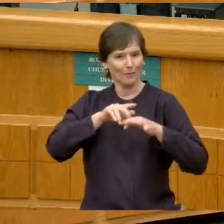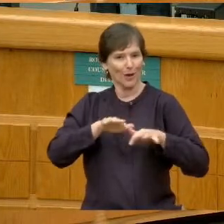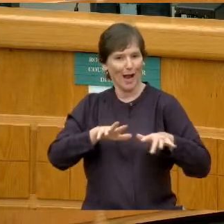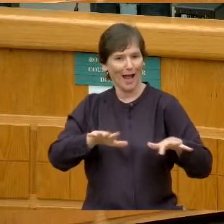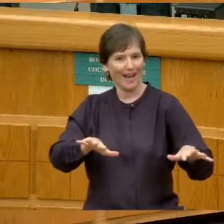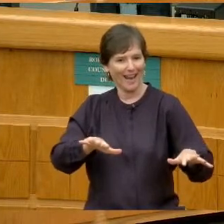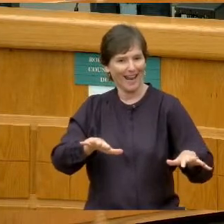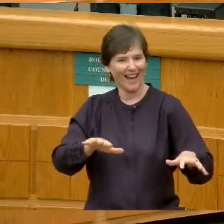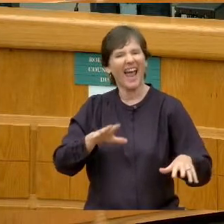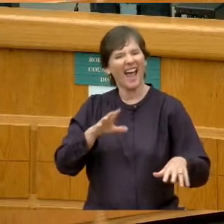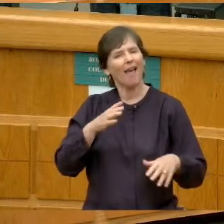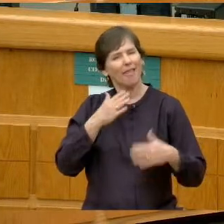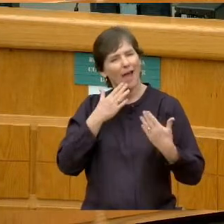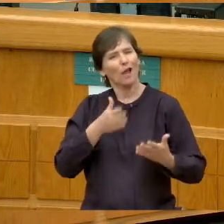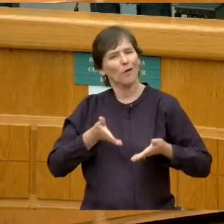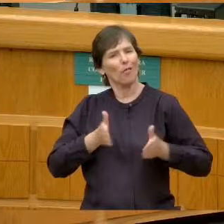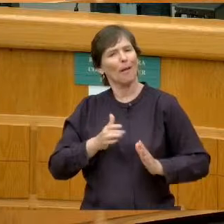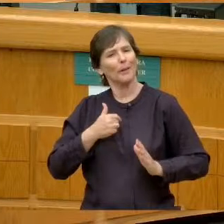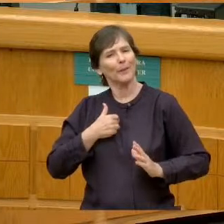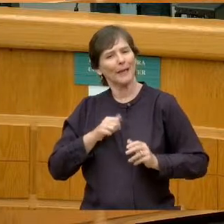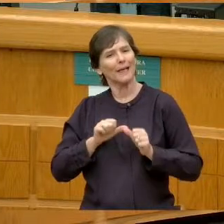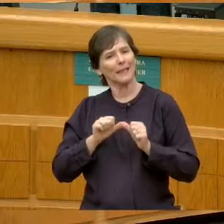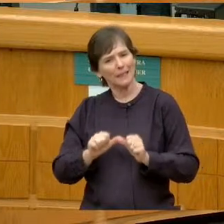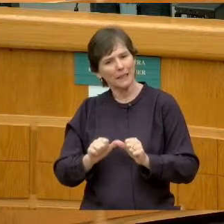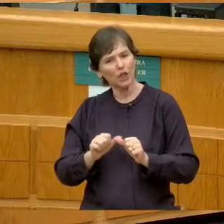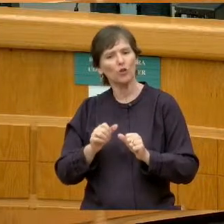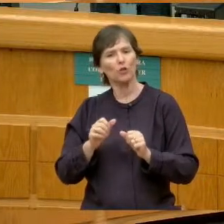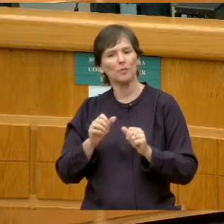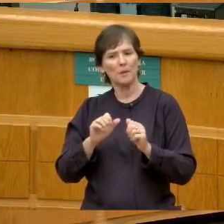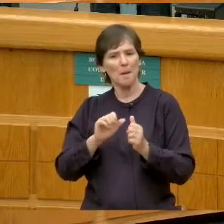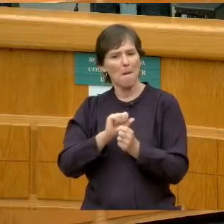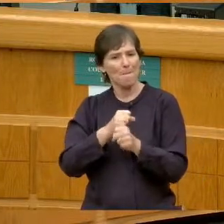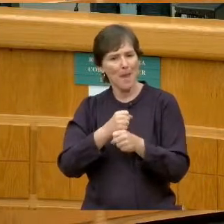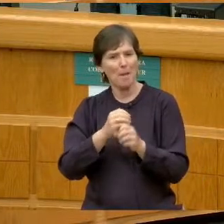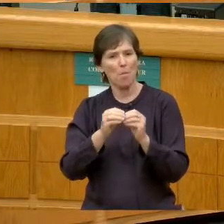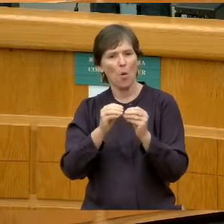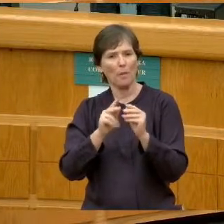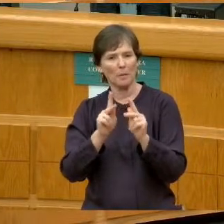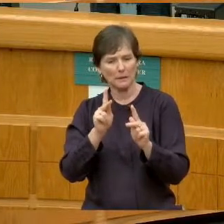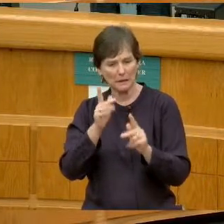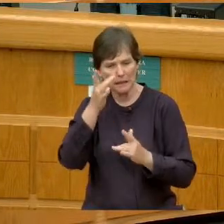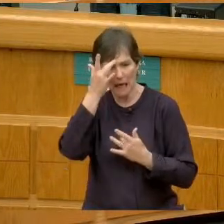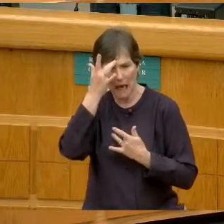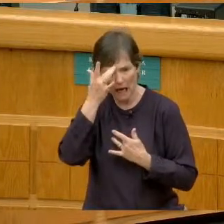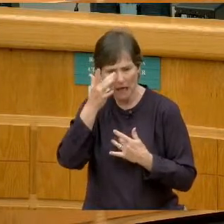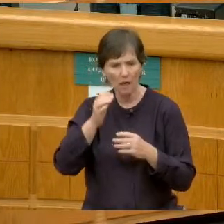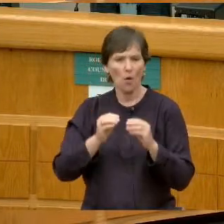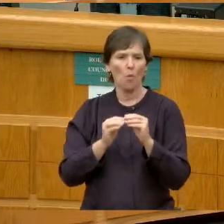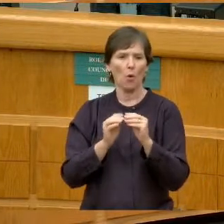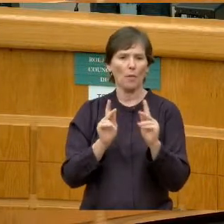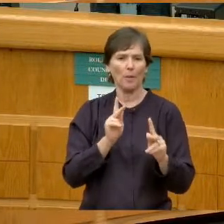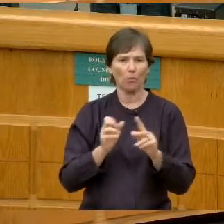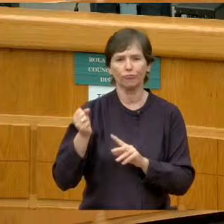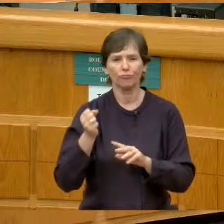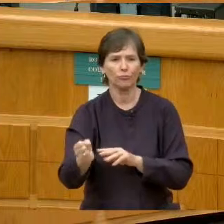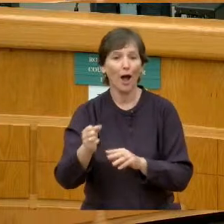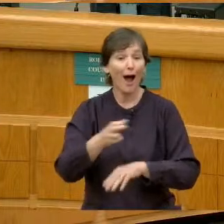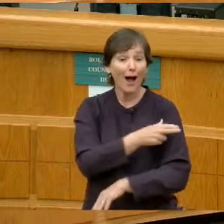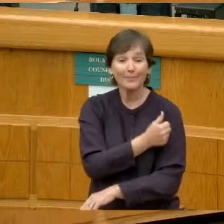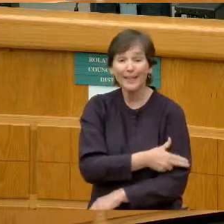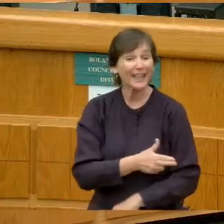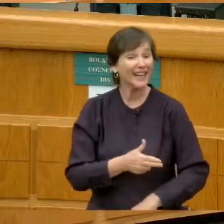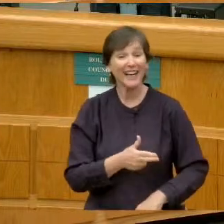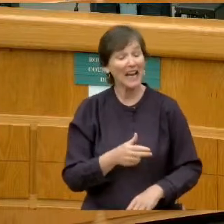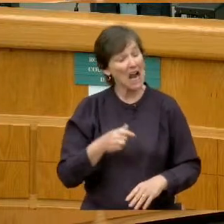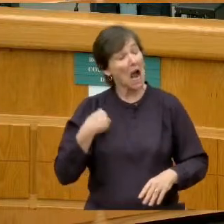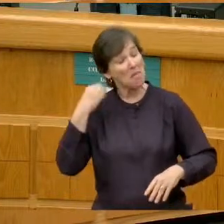many more of you to the hospital every day. There's a lot going on in there. I'm actually thinking I'm just going to stay